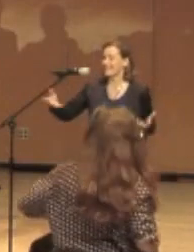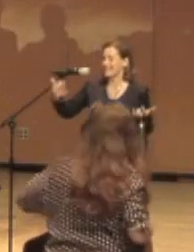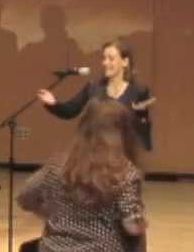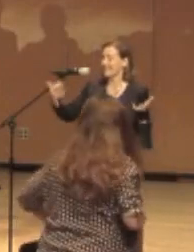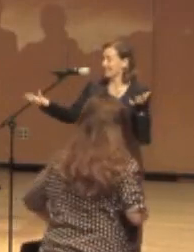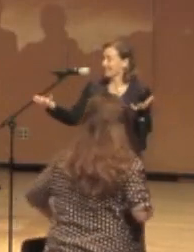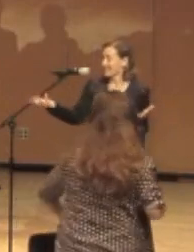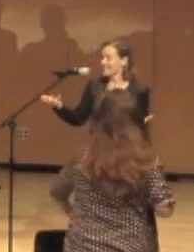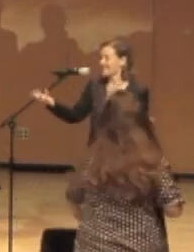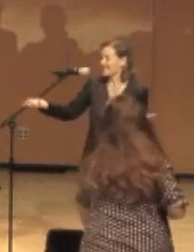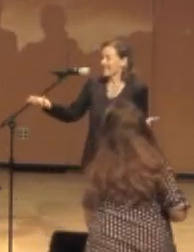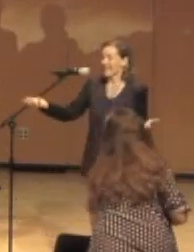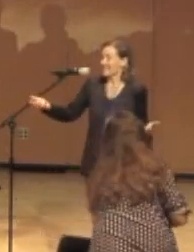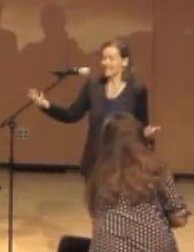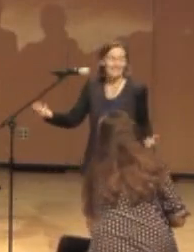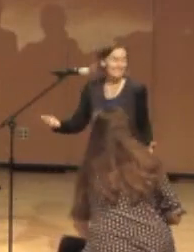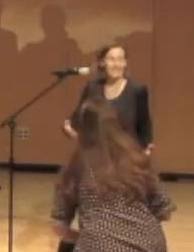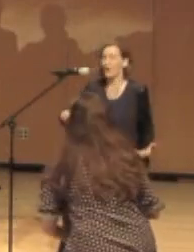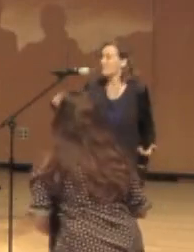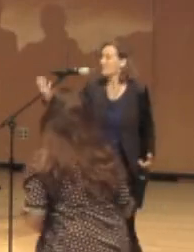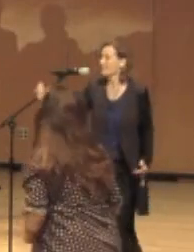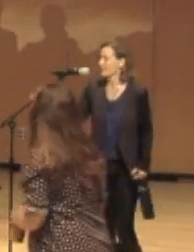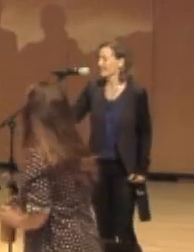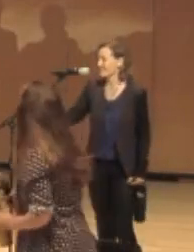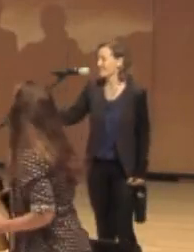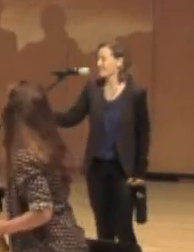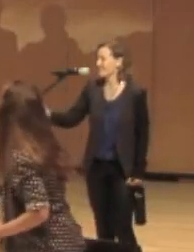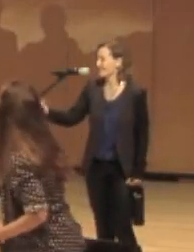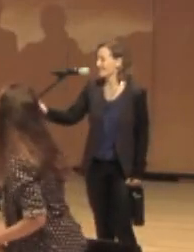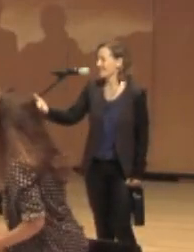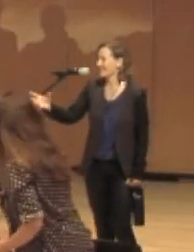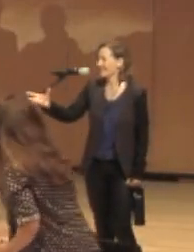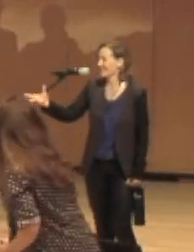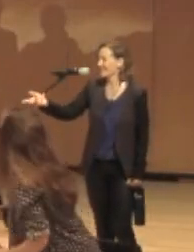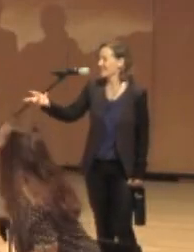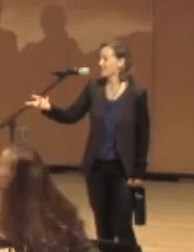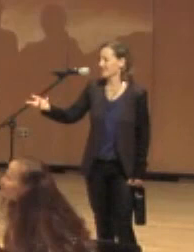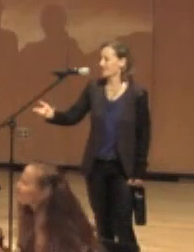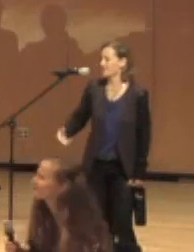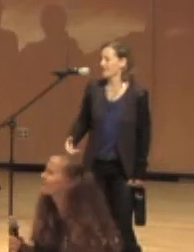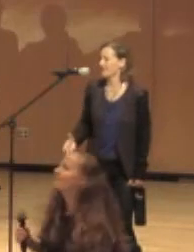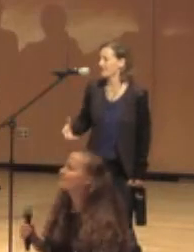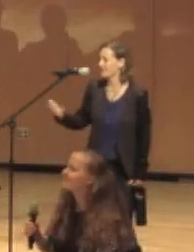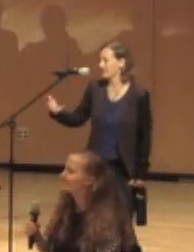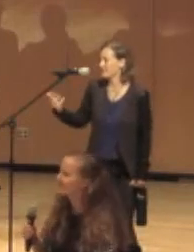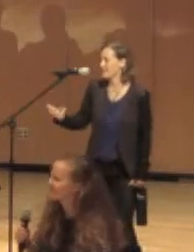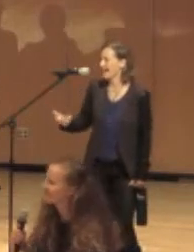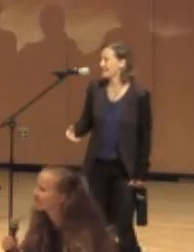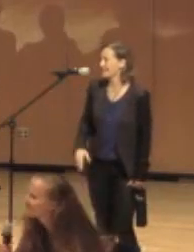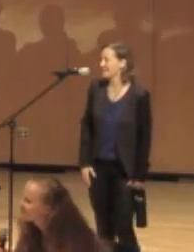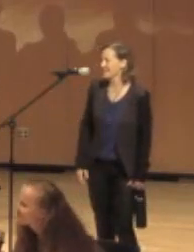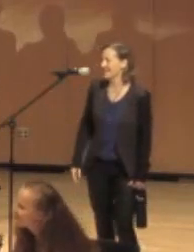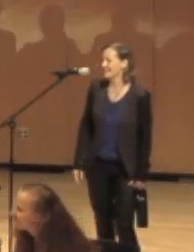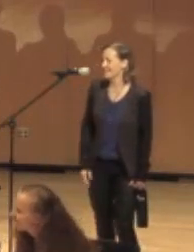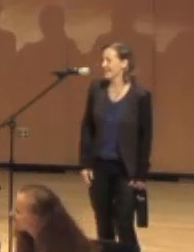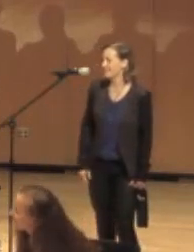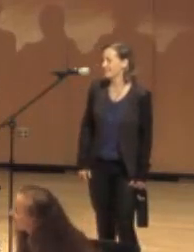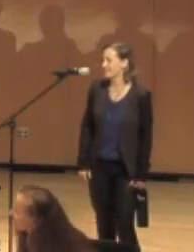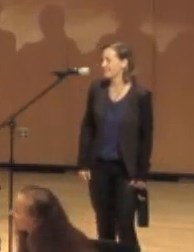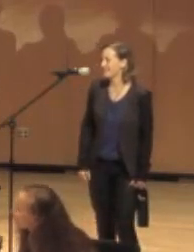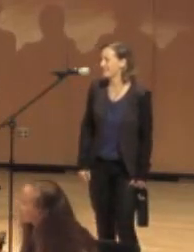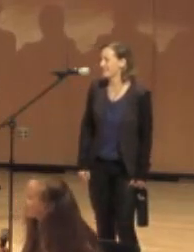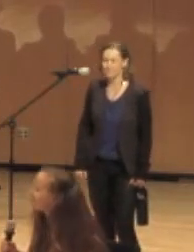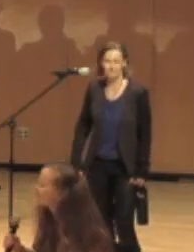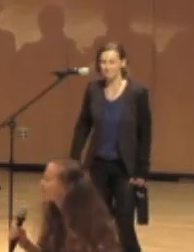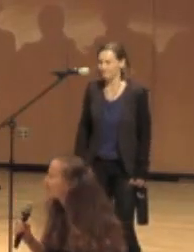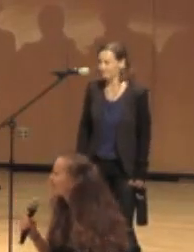a second to like s to to open the floor to see if there's any things that are that are striking you coming back to this text after